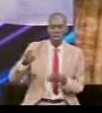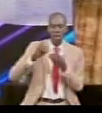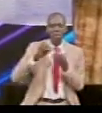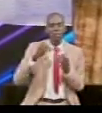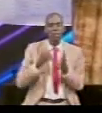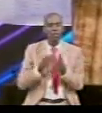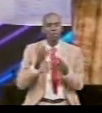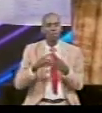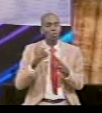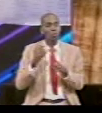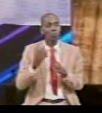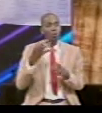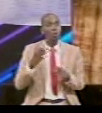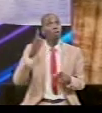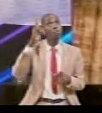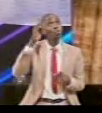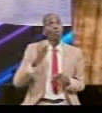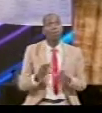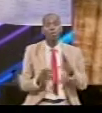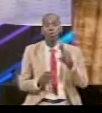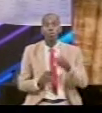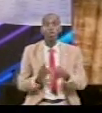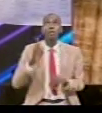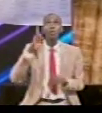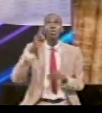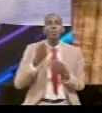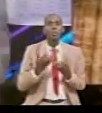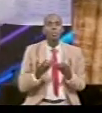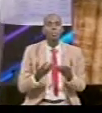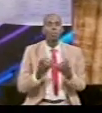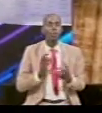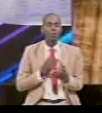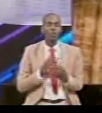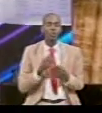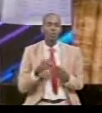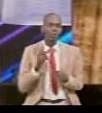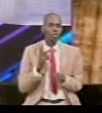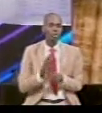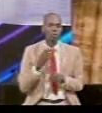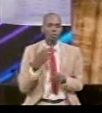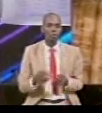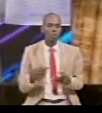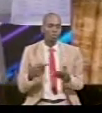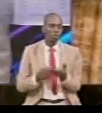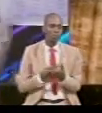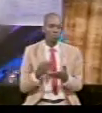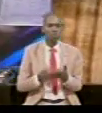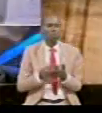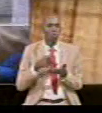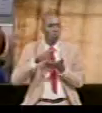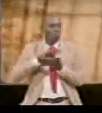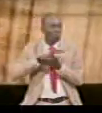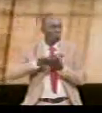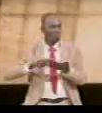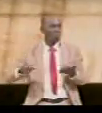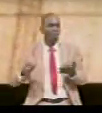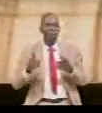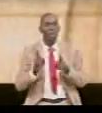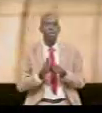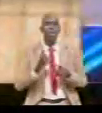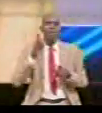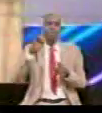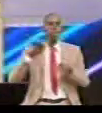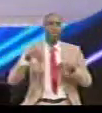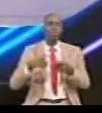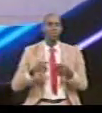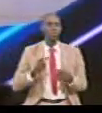He wants us to keep the gospel pure, purified as it has been given unto us. Look at verse